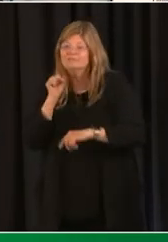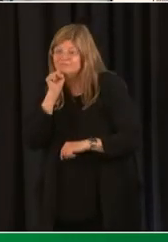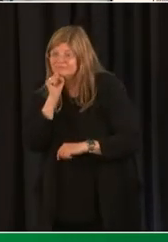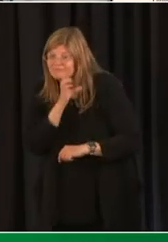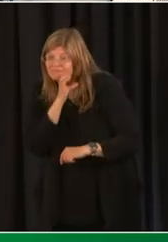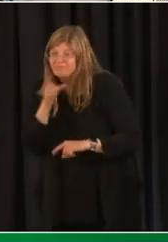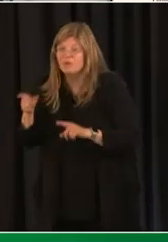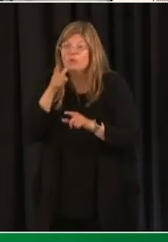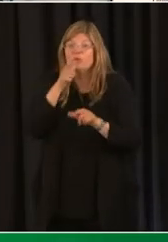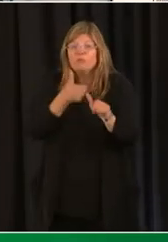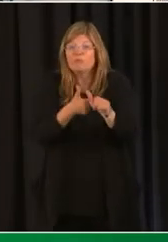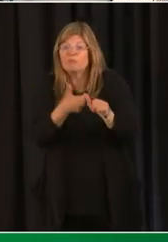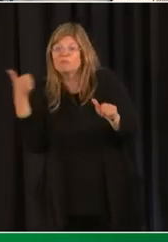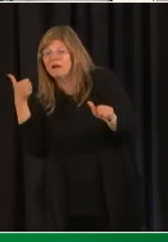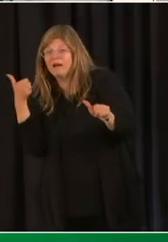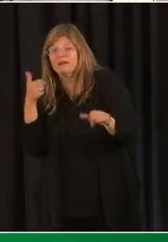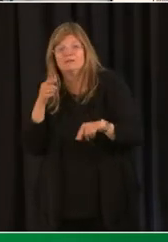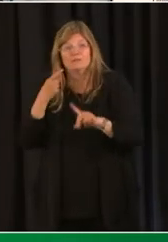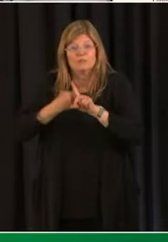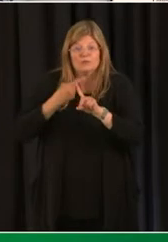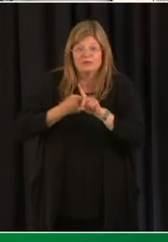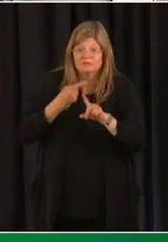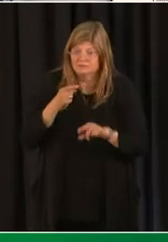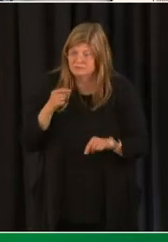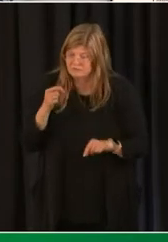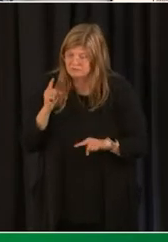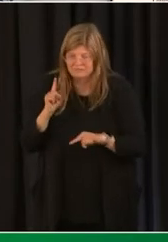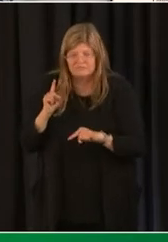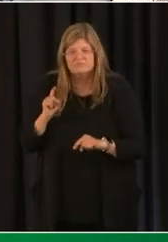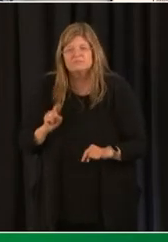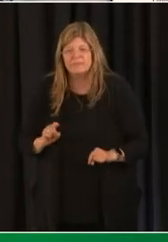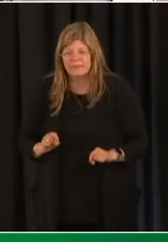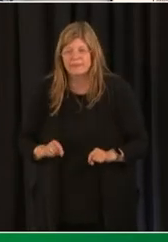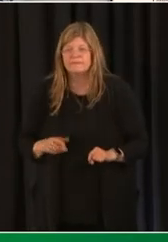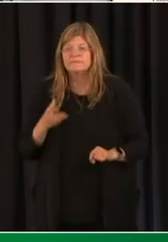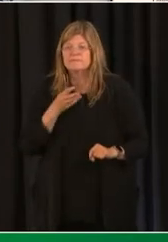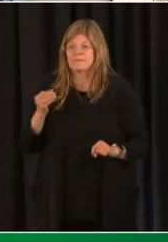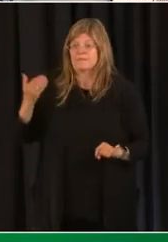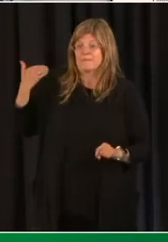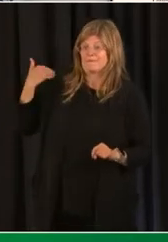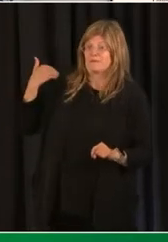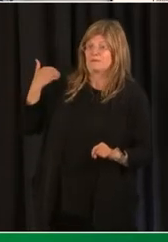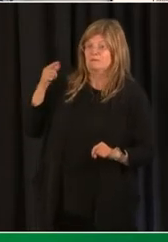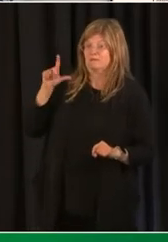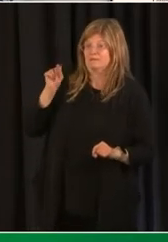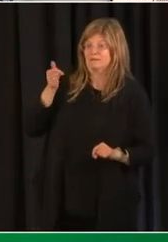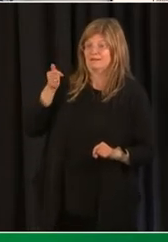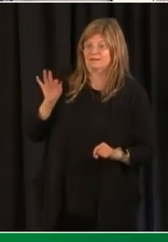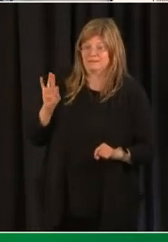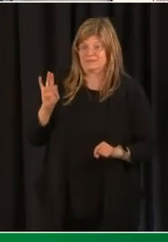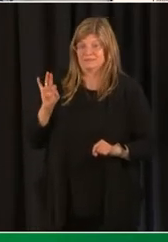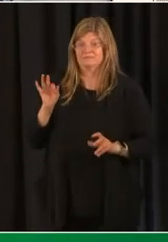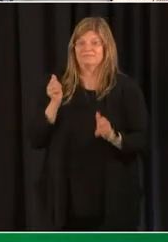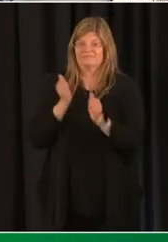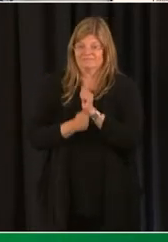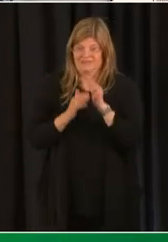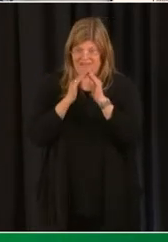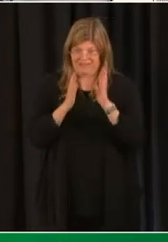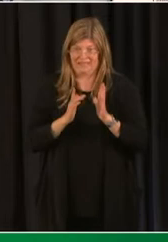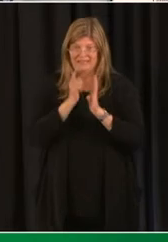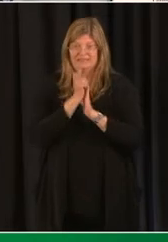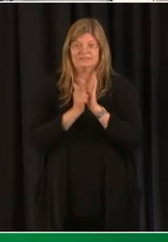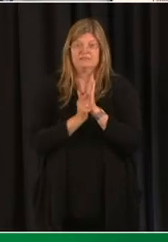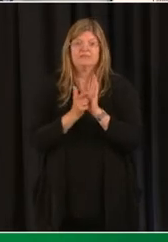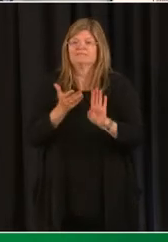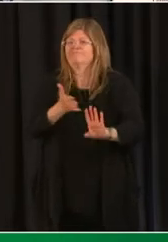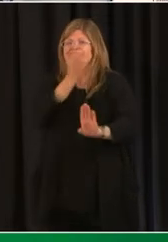Housing Source of Income Amendment Act of 2019 was established that housing vouchers or rental